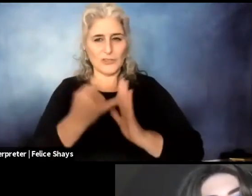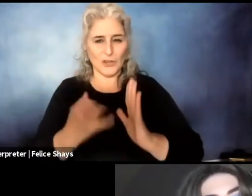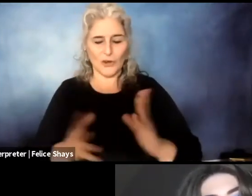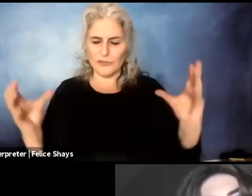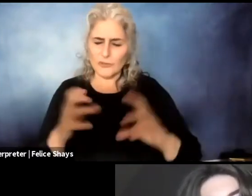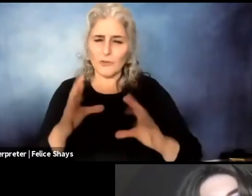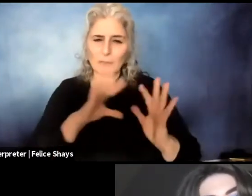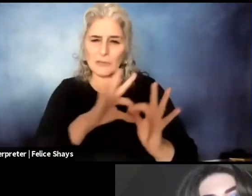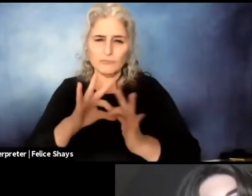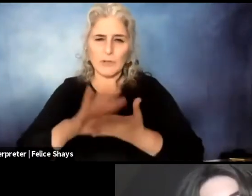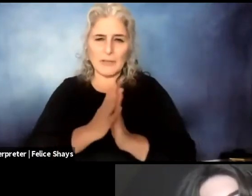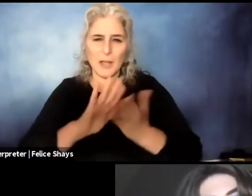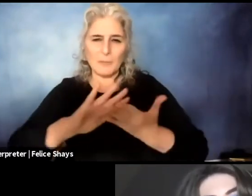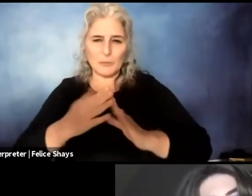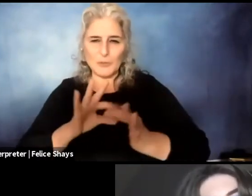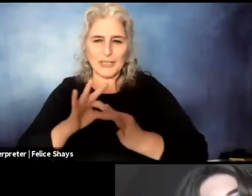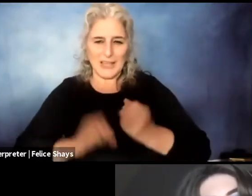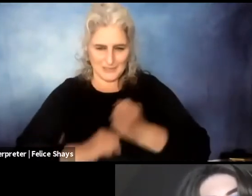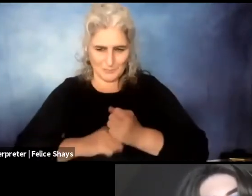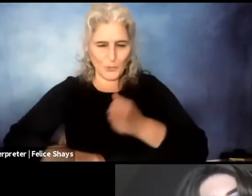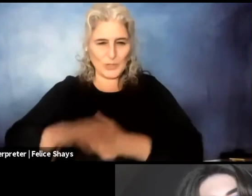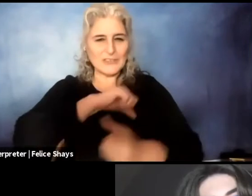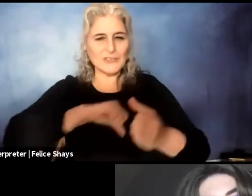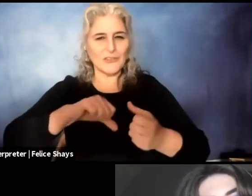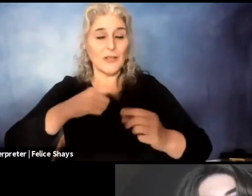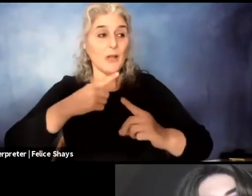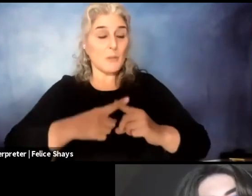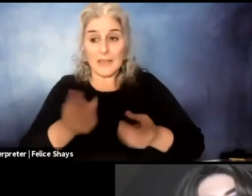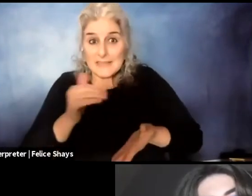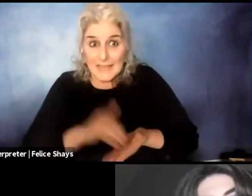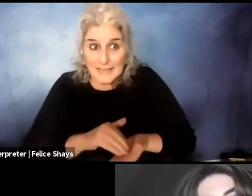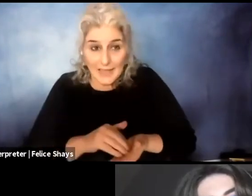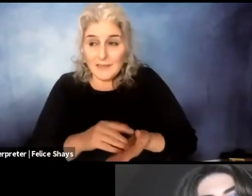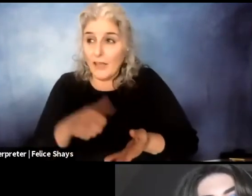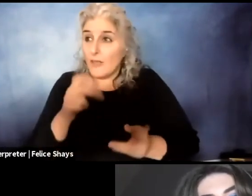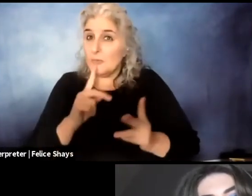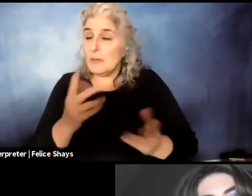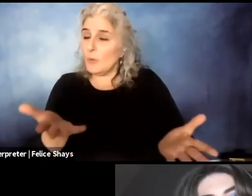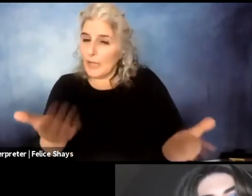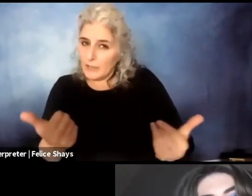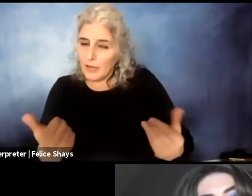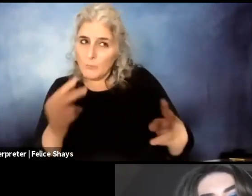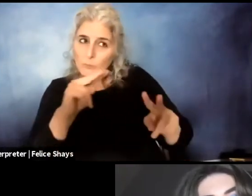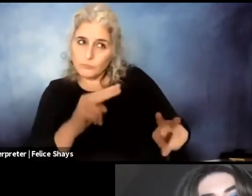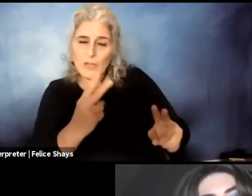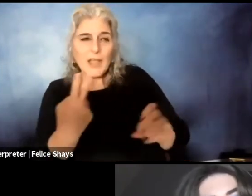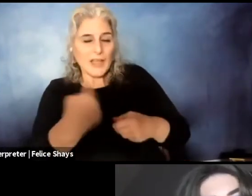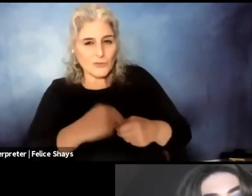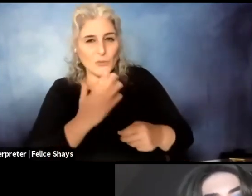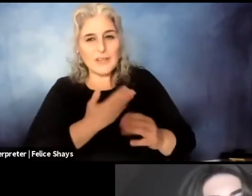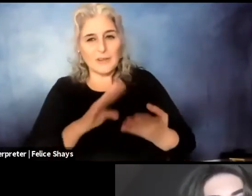other. And also others, again, have the privilege to be a part of that community and really appreciate our